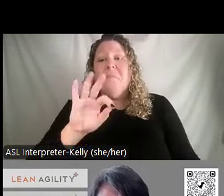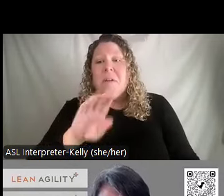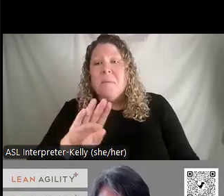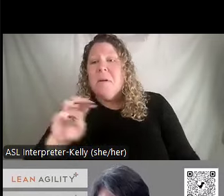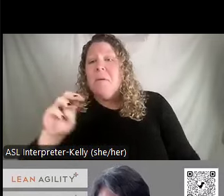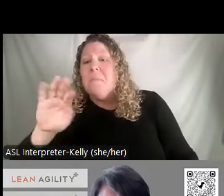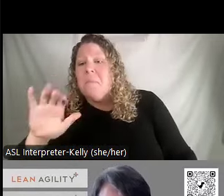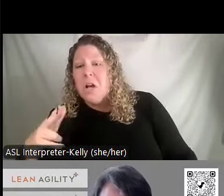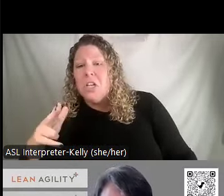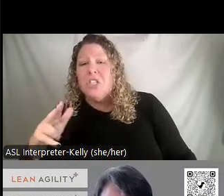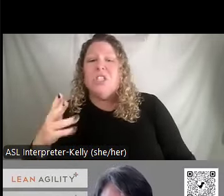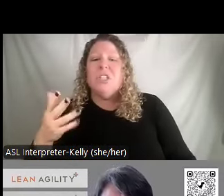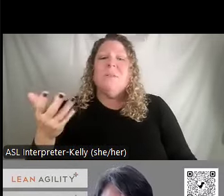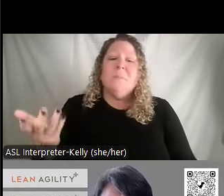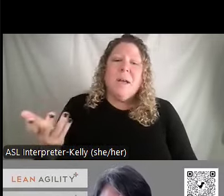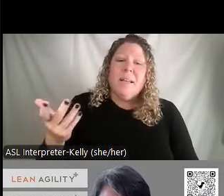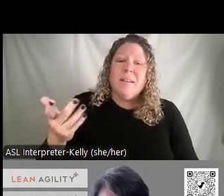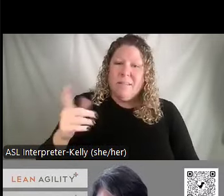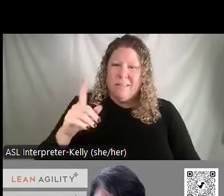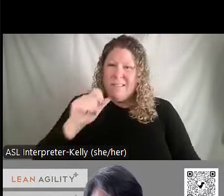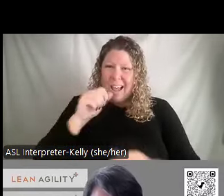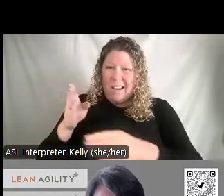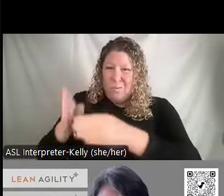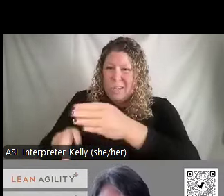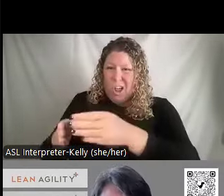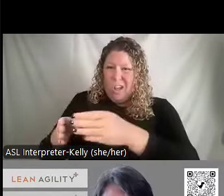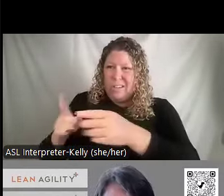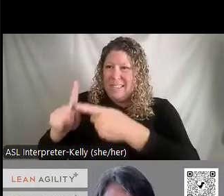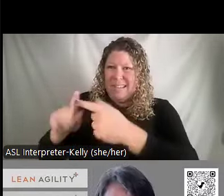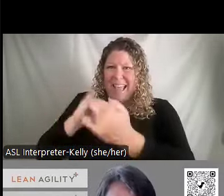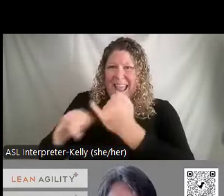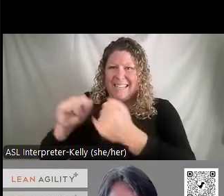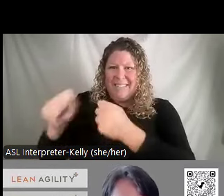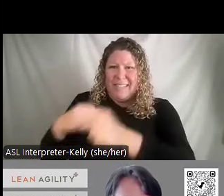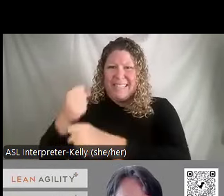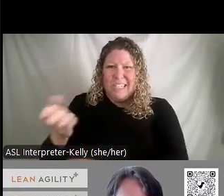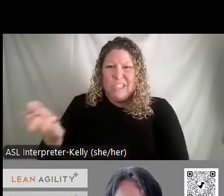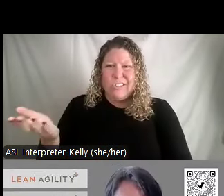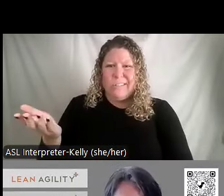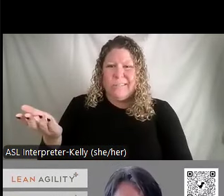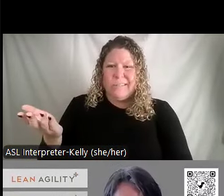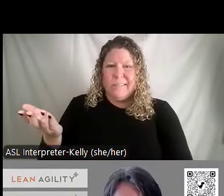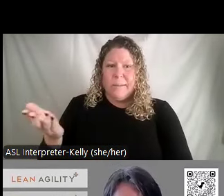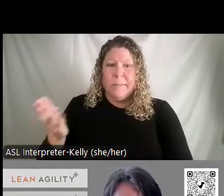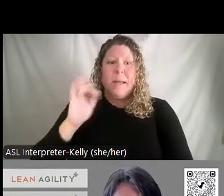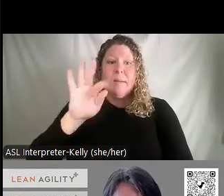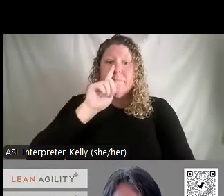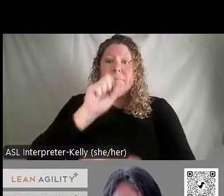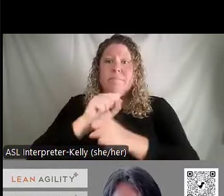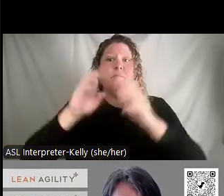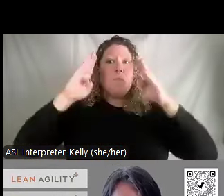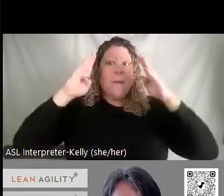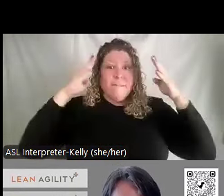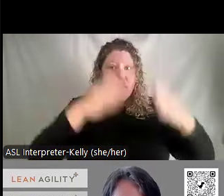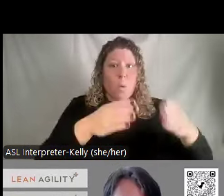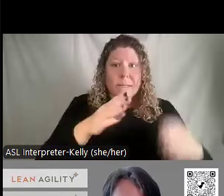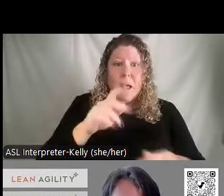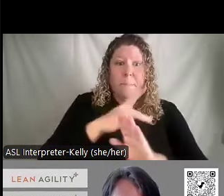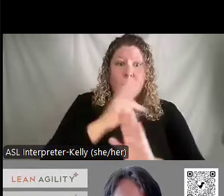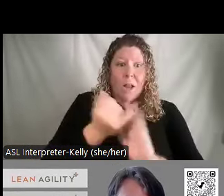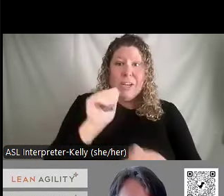then theoretically, we'll get our results toward the end of the year. But if we said, let's really prioritize and let's focus on A and get